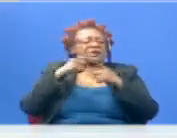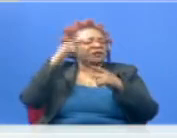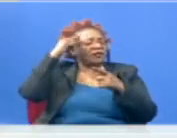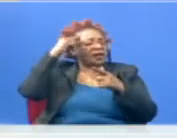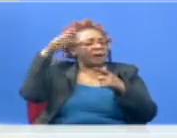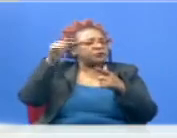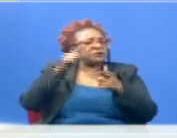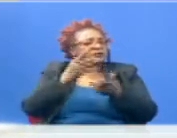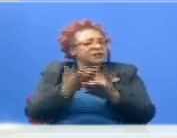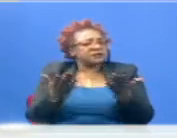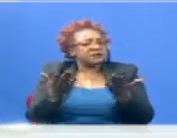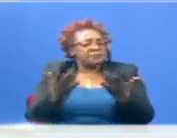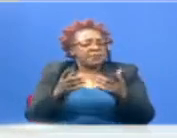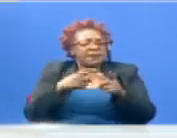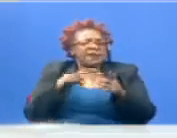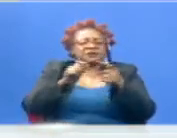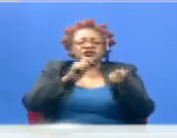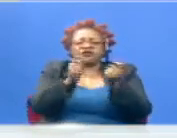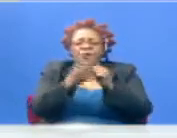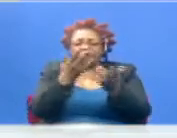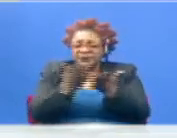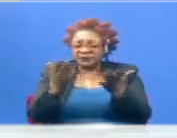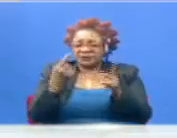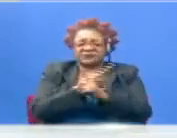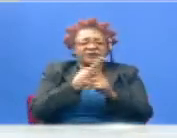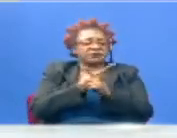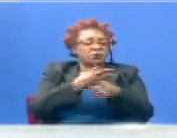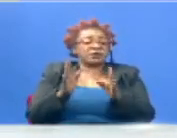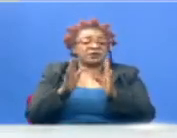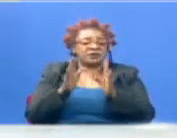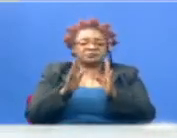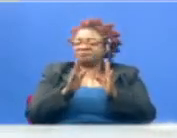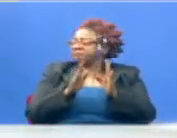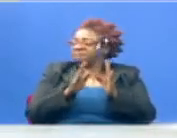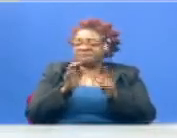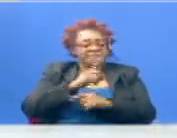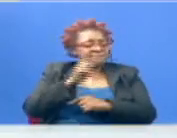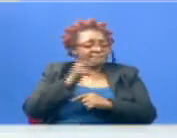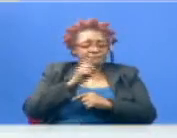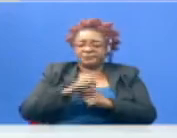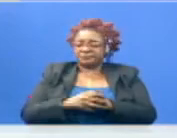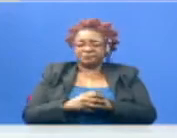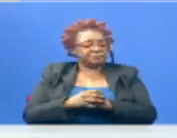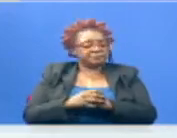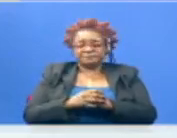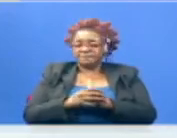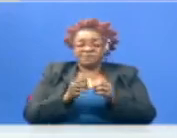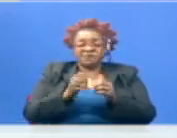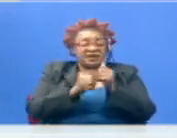things and transforming things left, right, and center. Right. That's not the case. A scientist